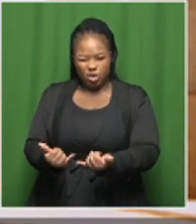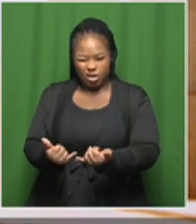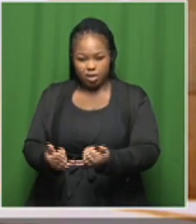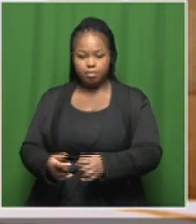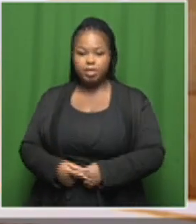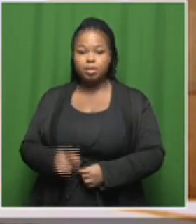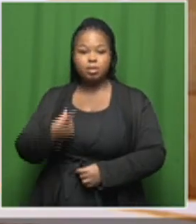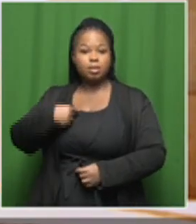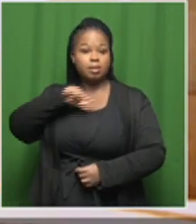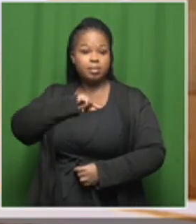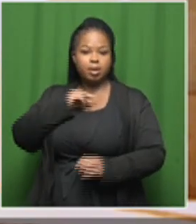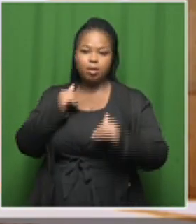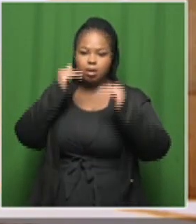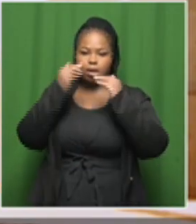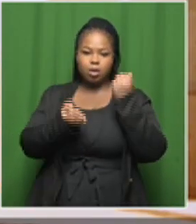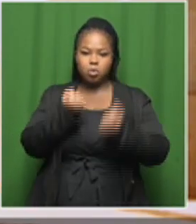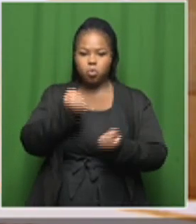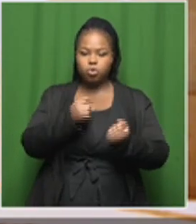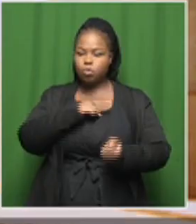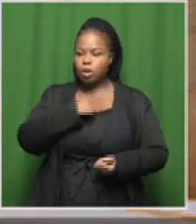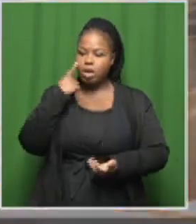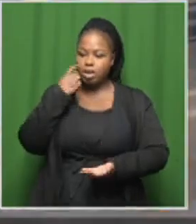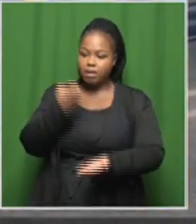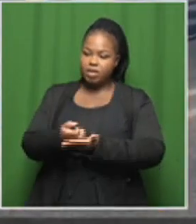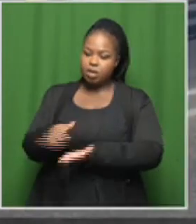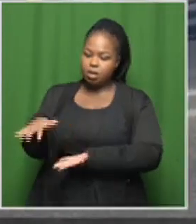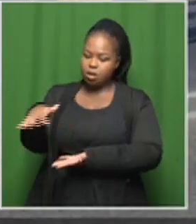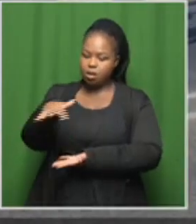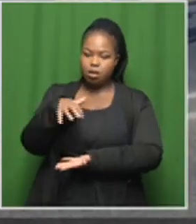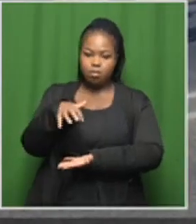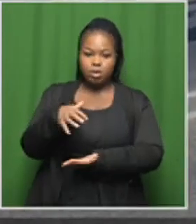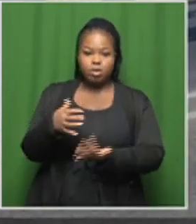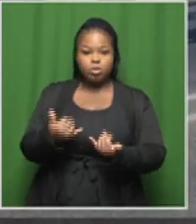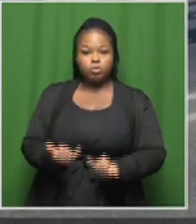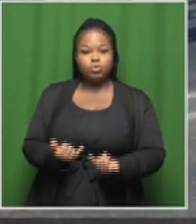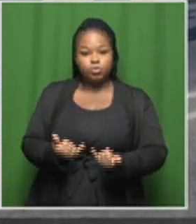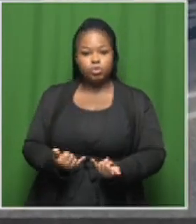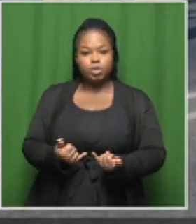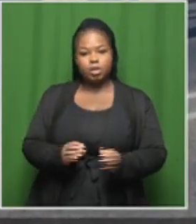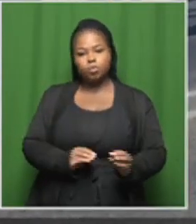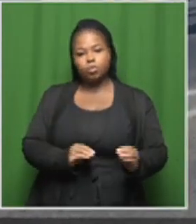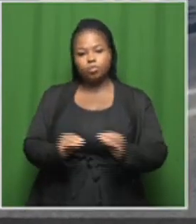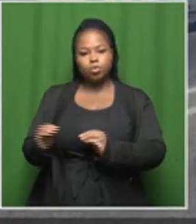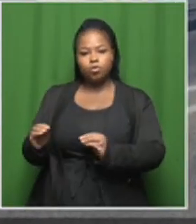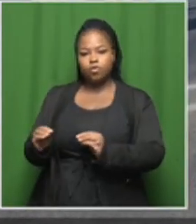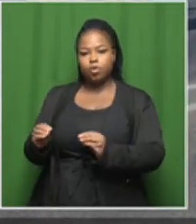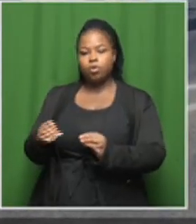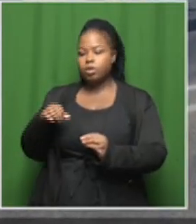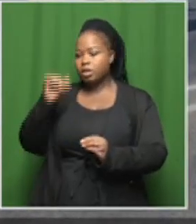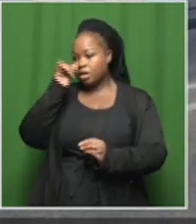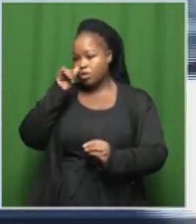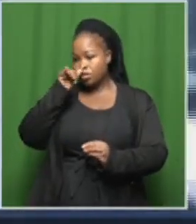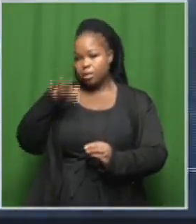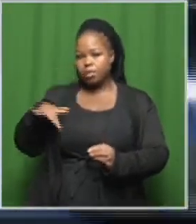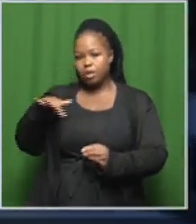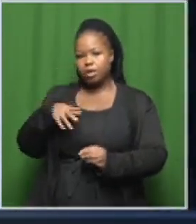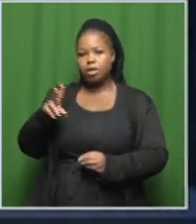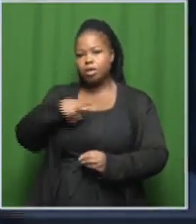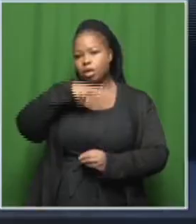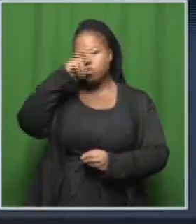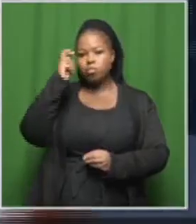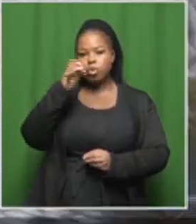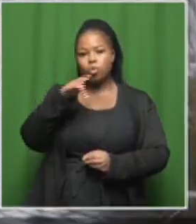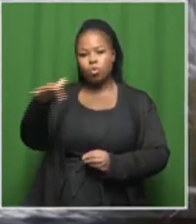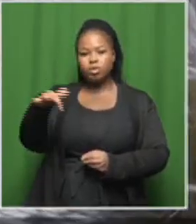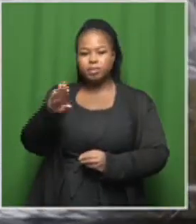the Gqeberha High Court bid to gather evidence. Today, the court will move to the crime scene in Blue Water Bay. And